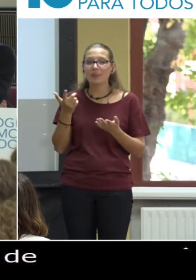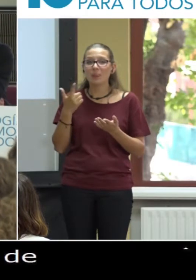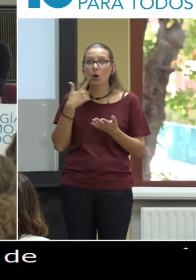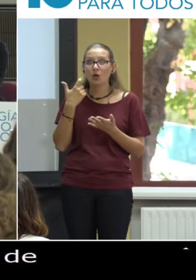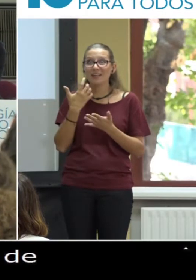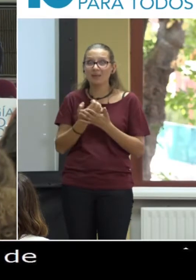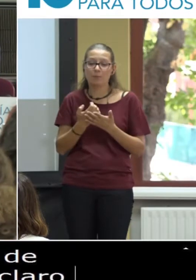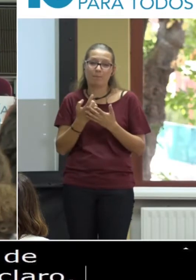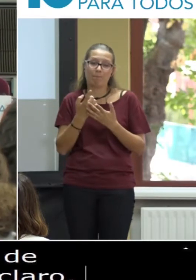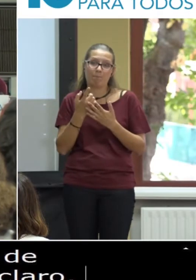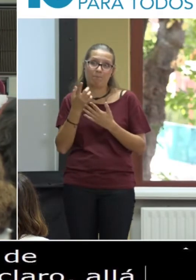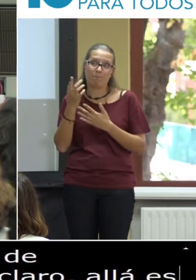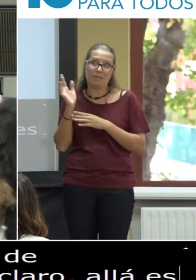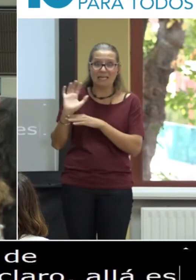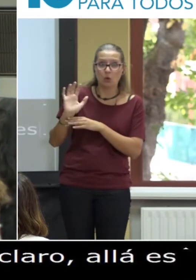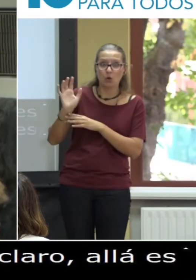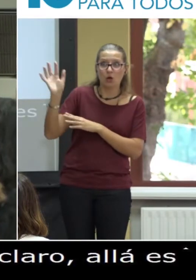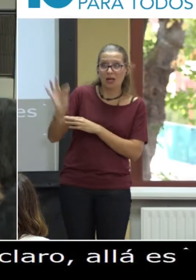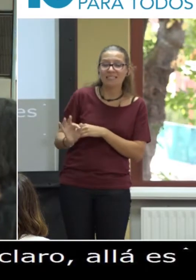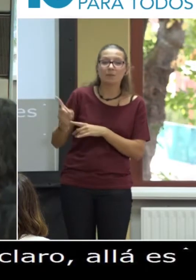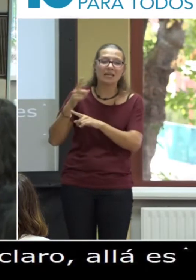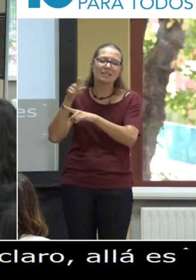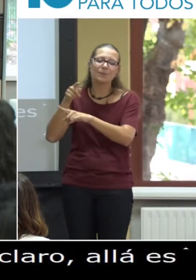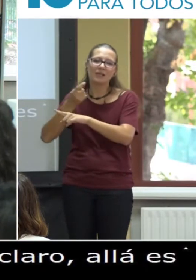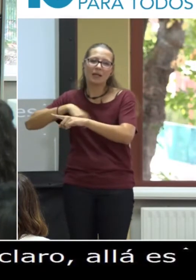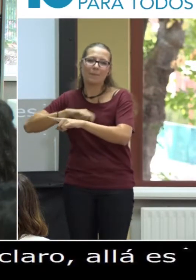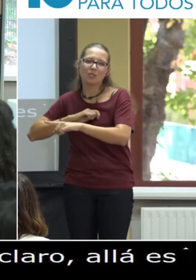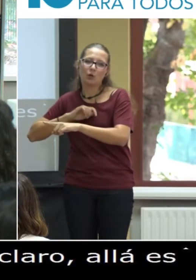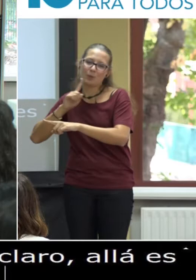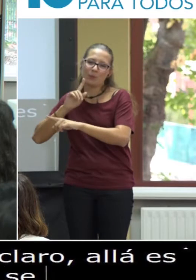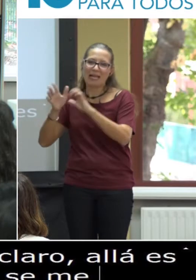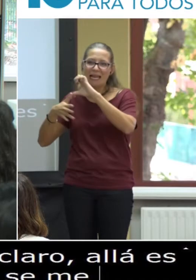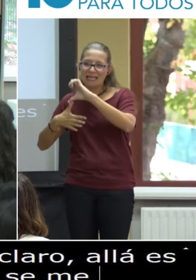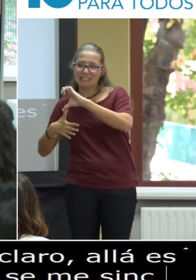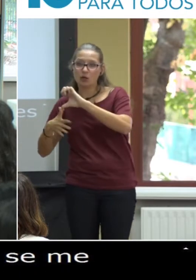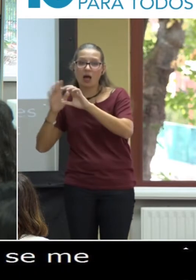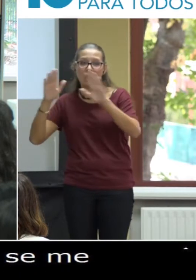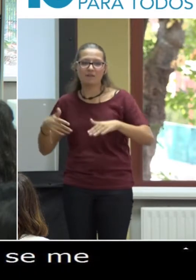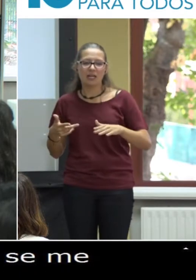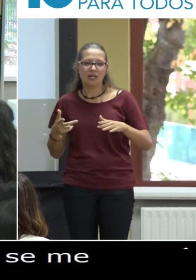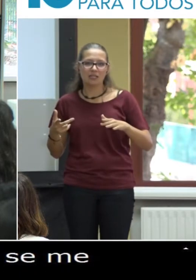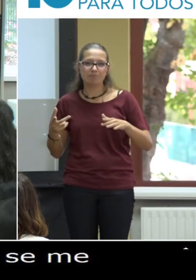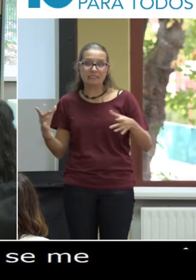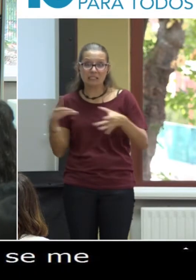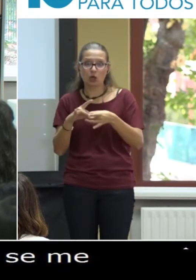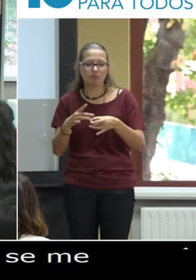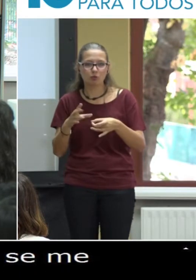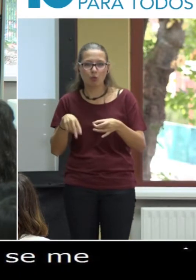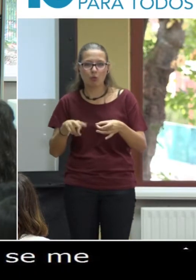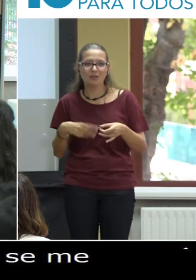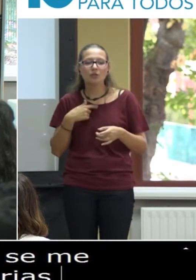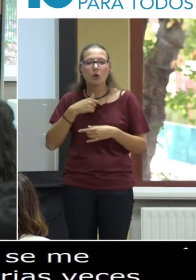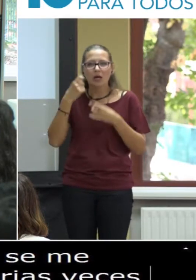Latin Spanish, and it never synchronized. So I tried it very few times, but I didn't manage to do